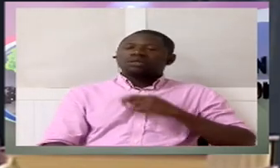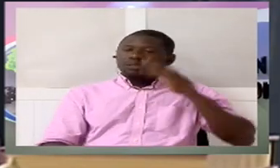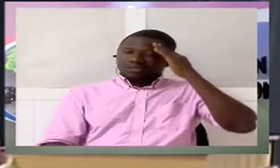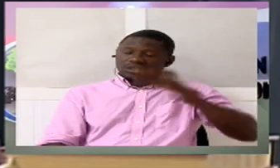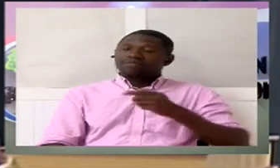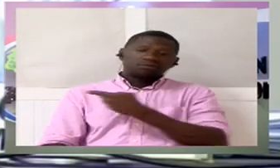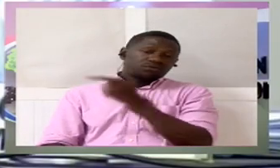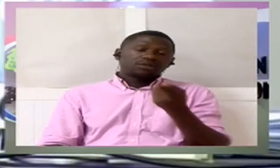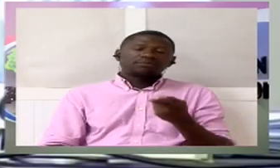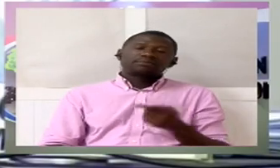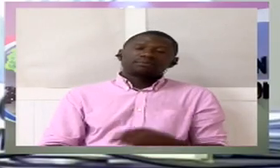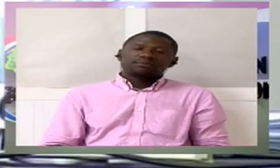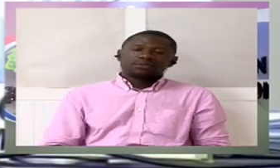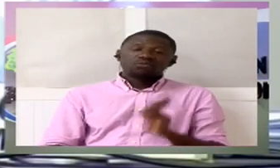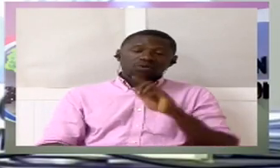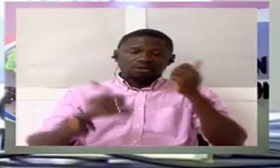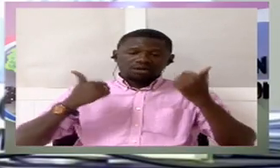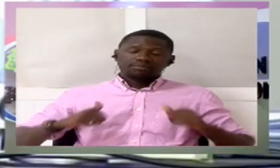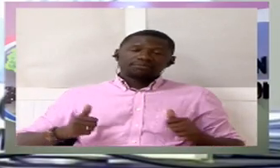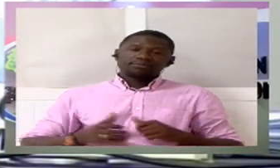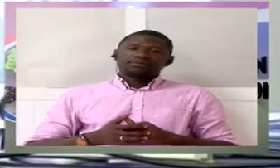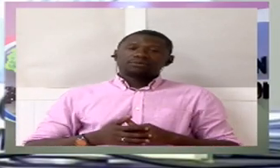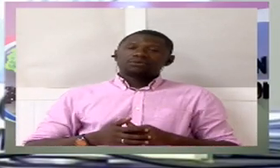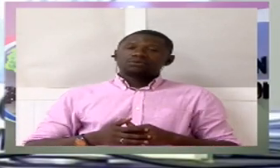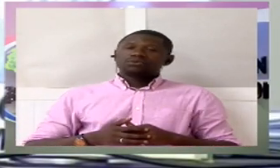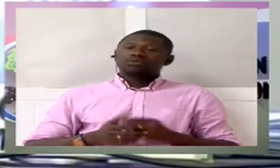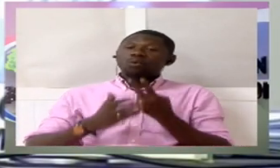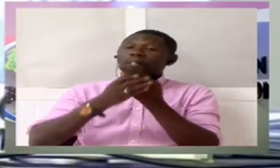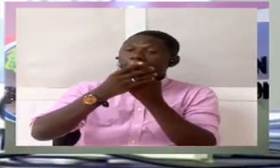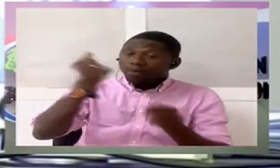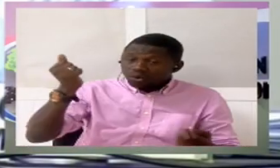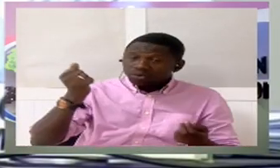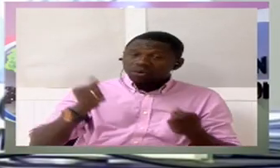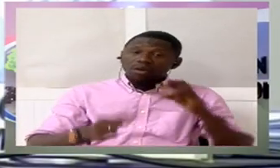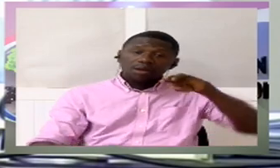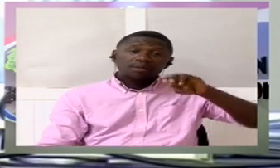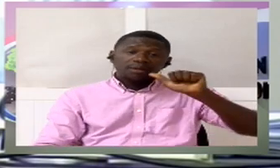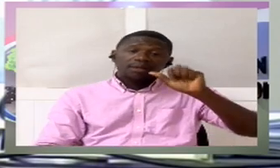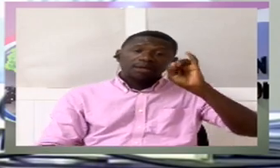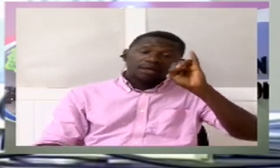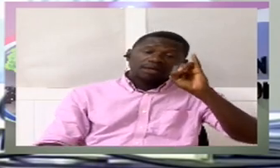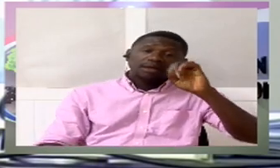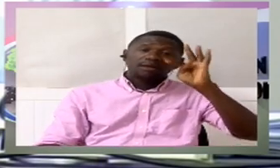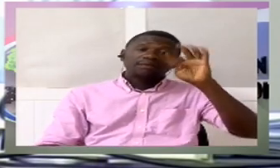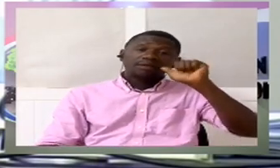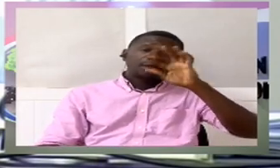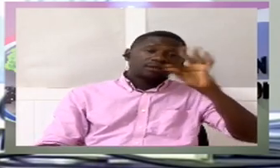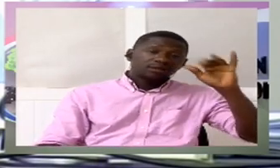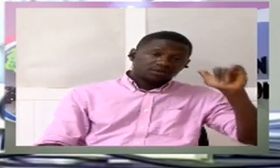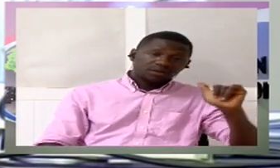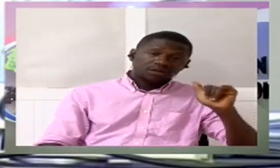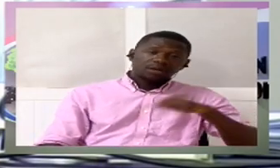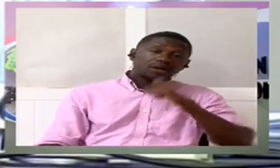So that was what happened. So both my Fathi and lawyer Usman Sila